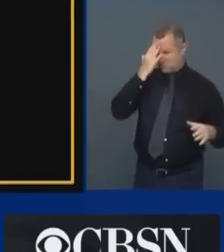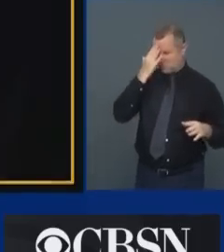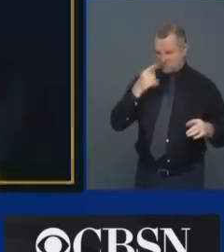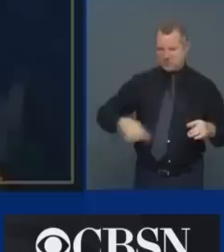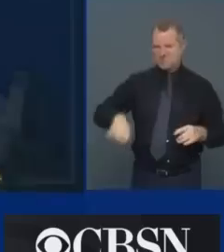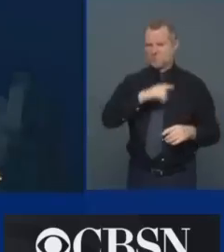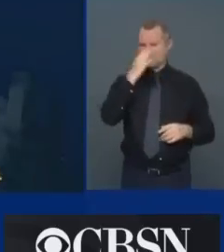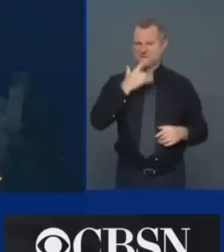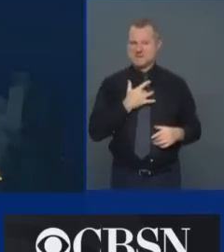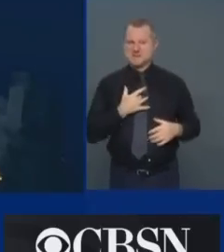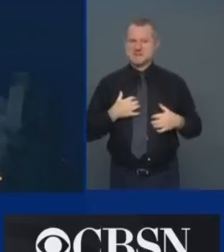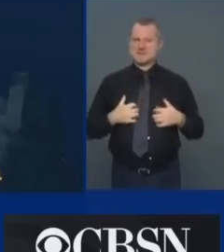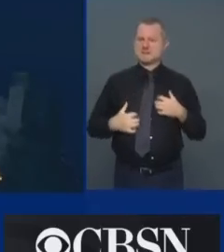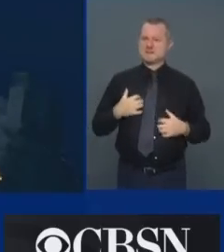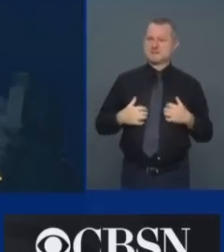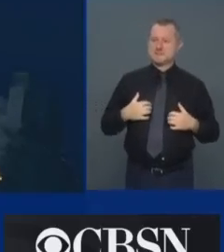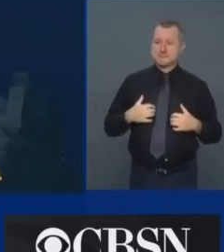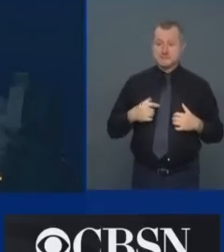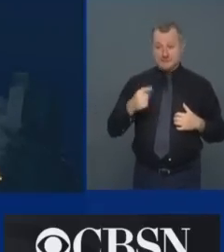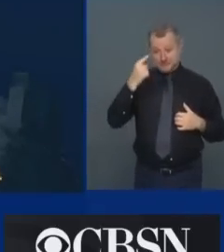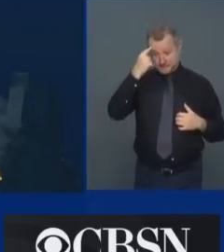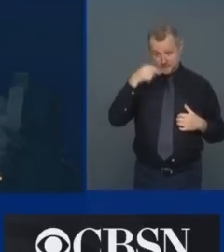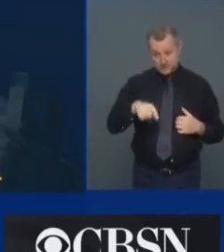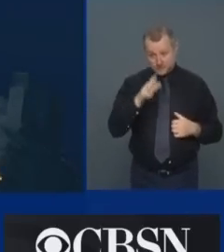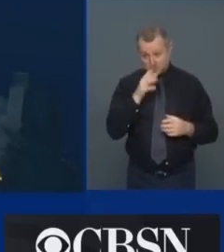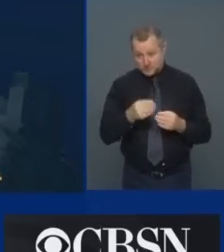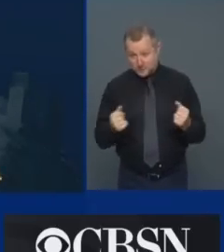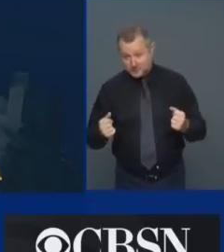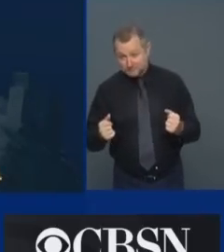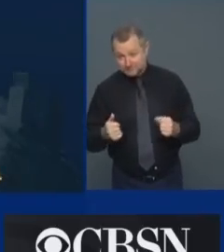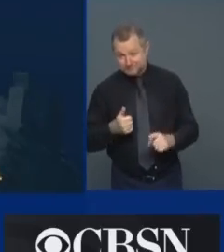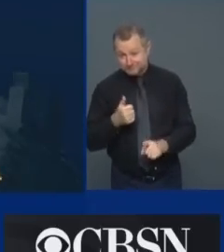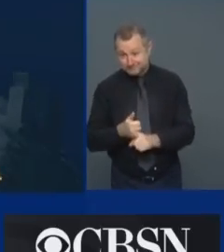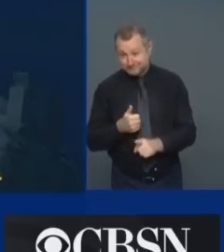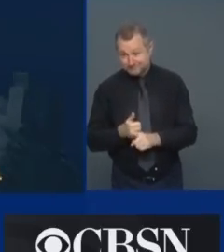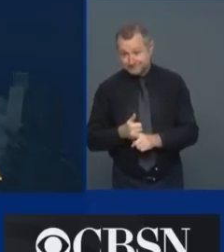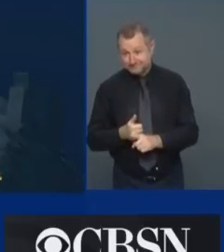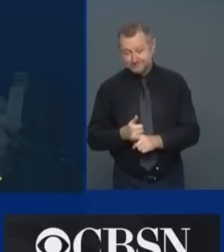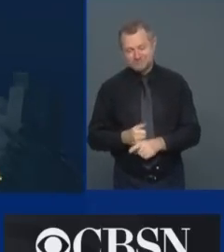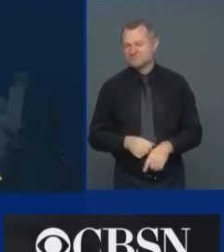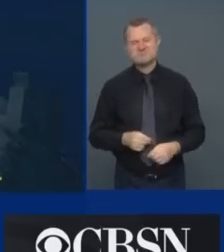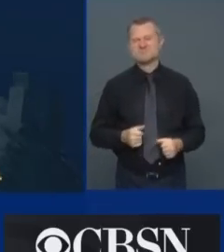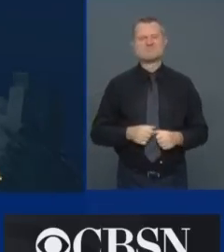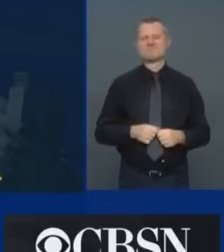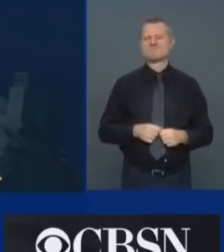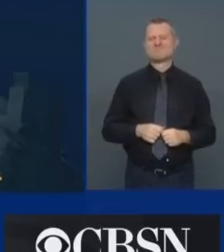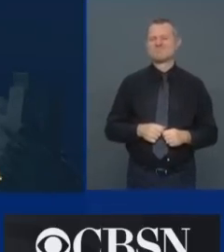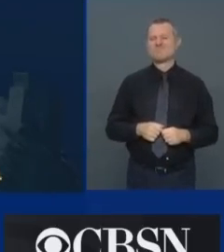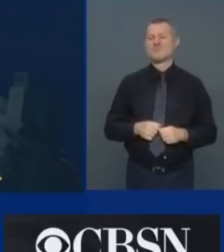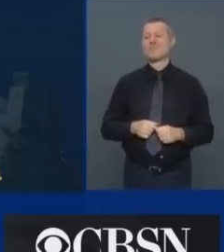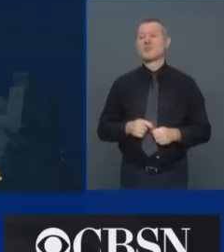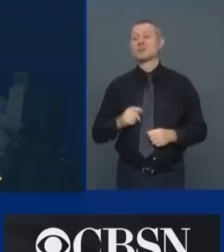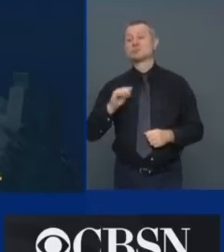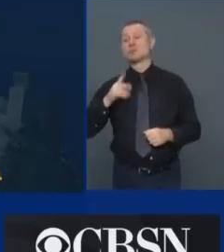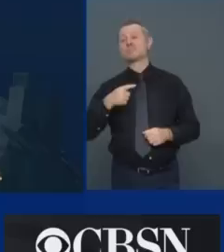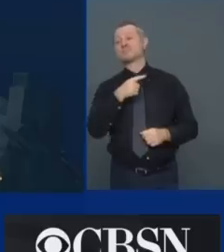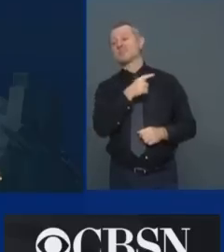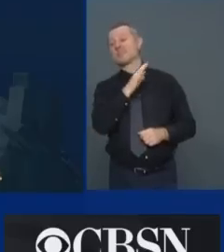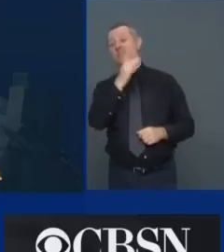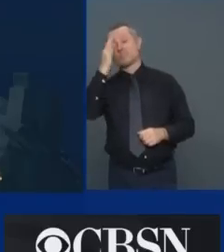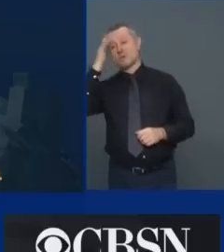think? It's going to resolve automatically? What do you have, the Trump theory on